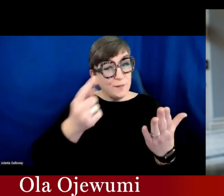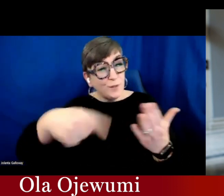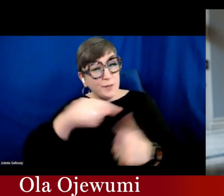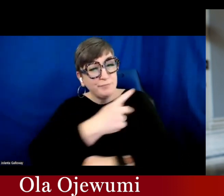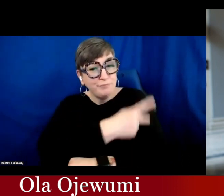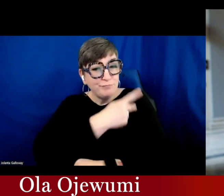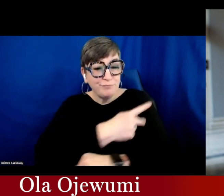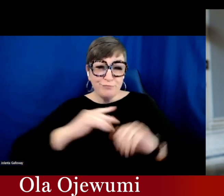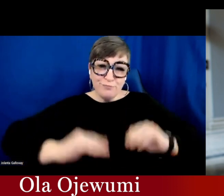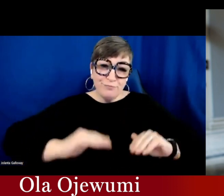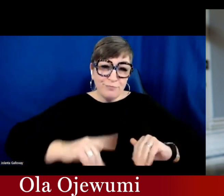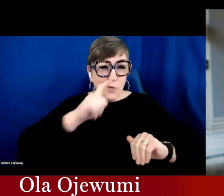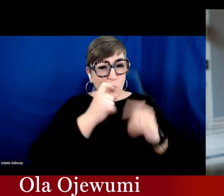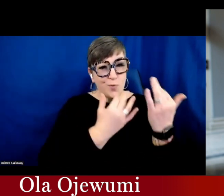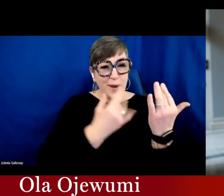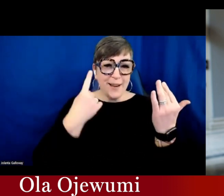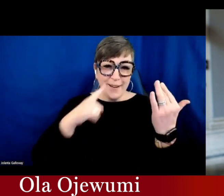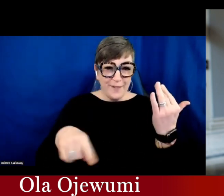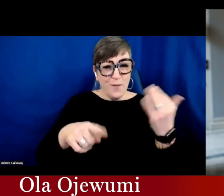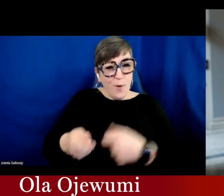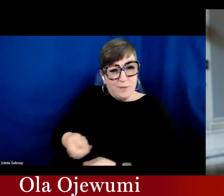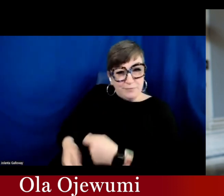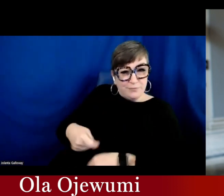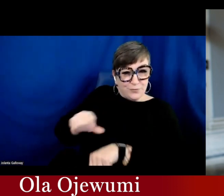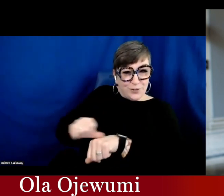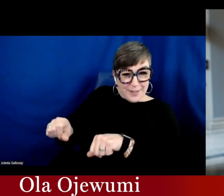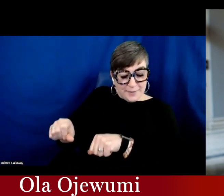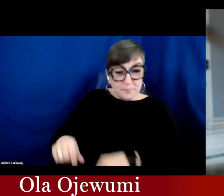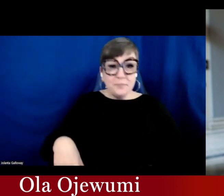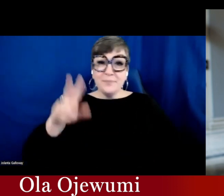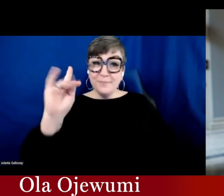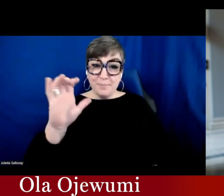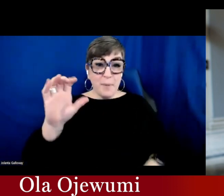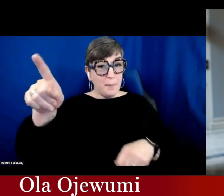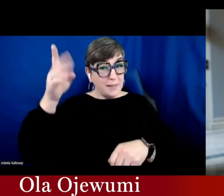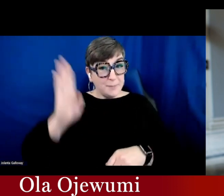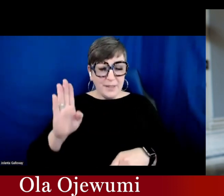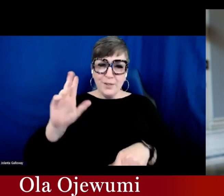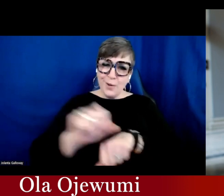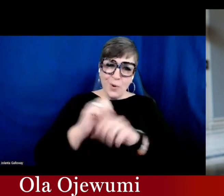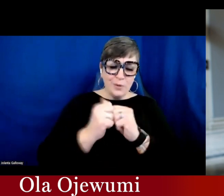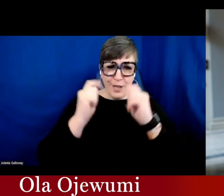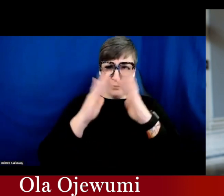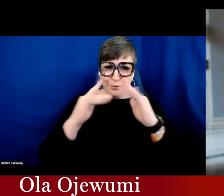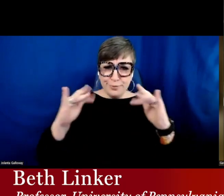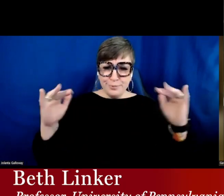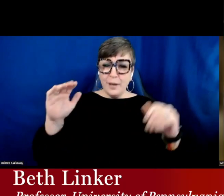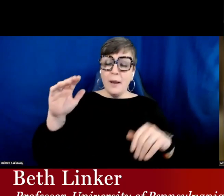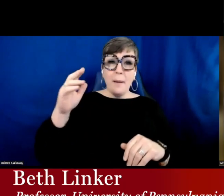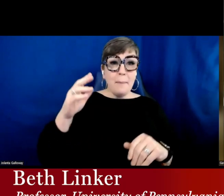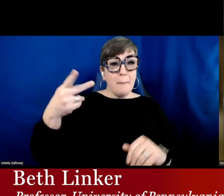as a public speaker she has worked with moveon.org planned parenthood and healthcare voter